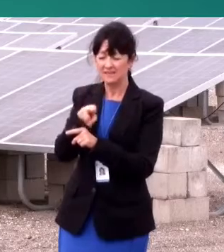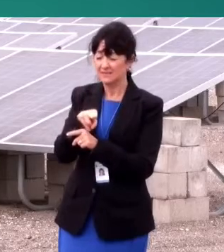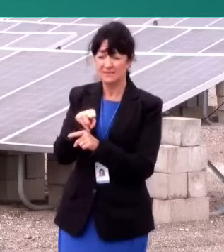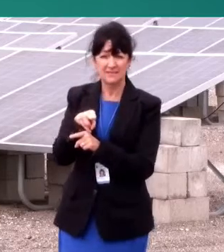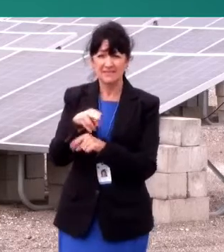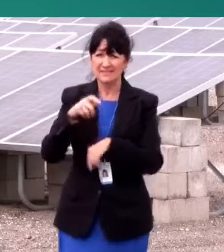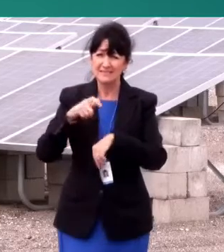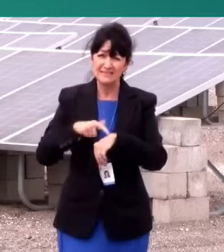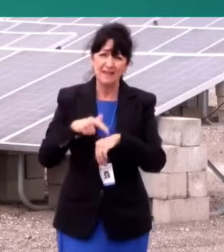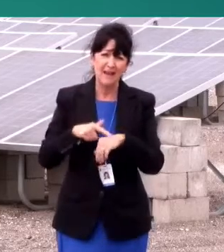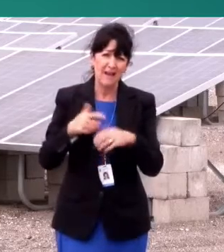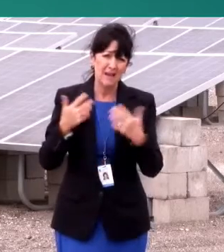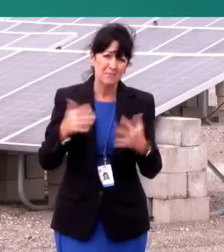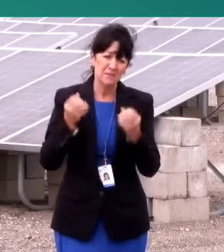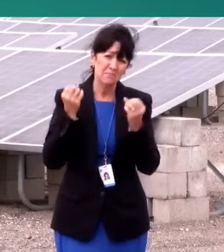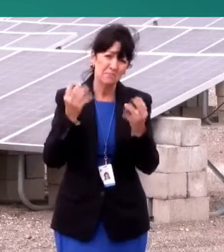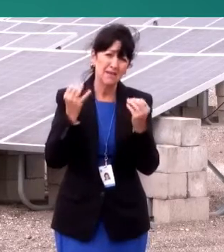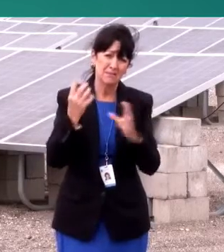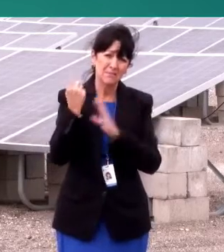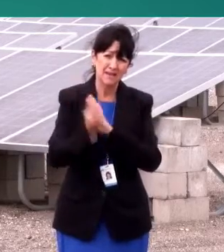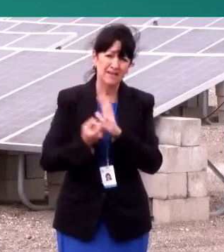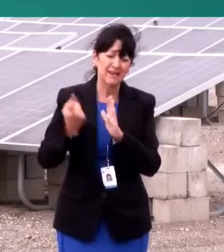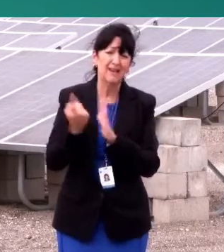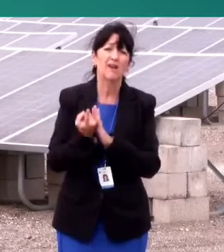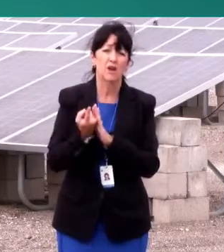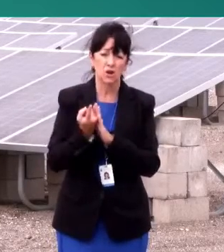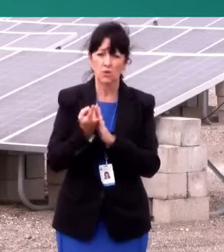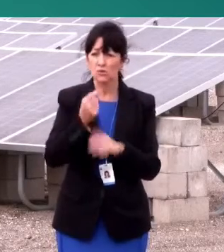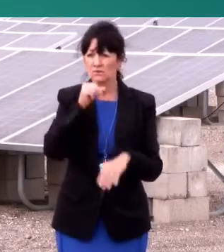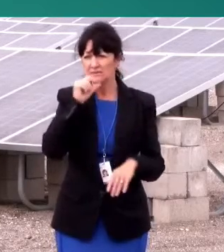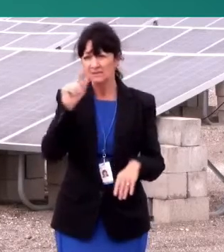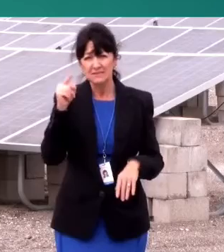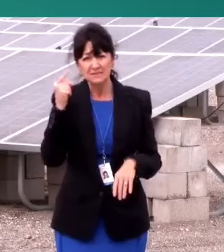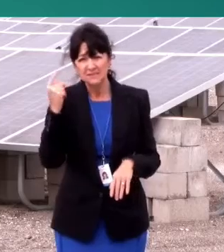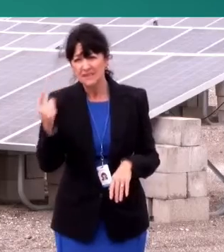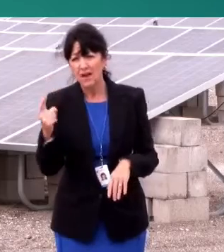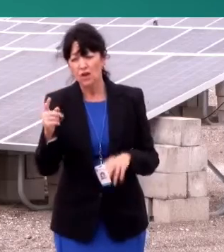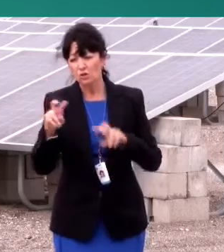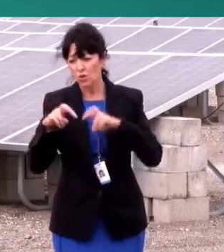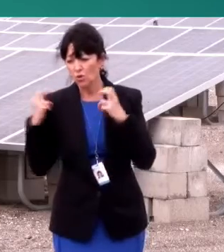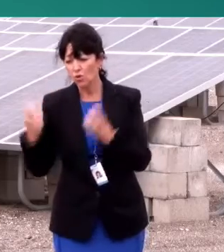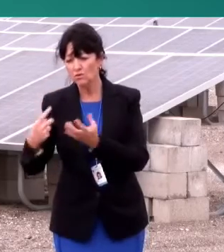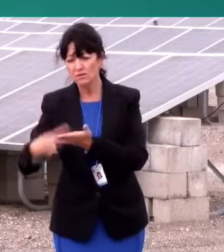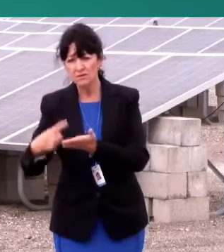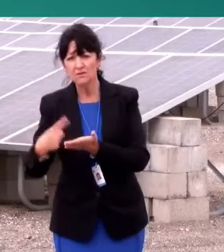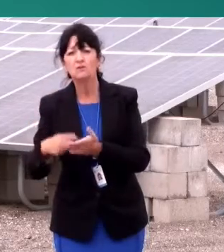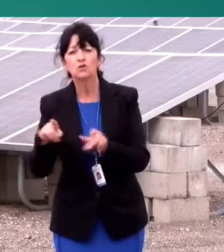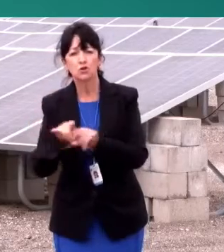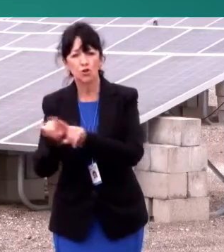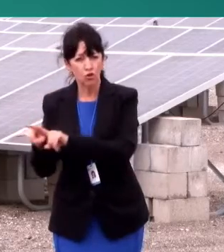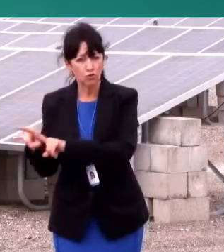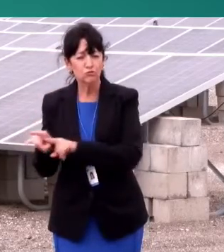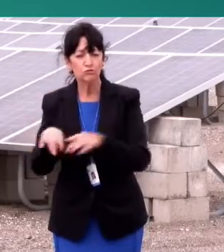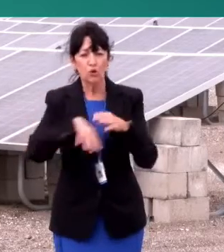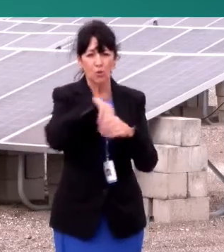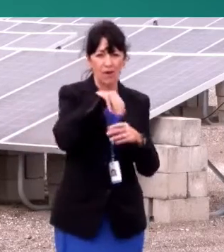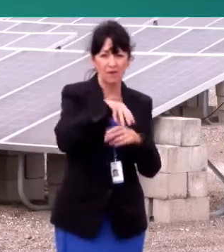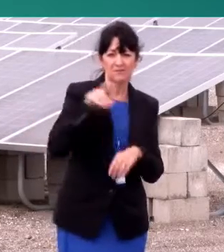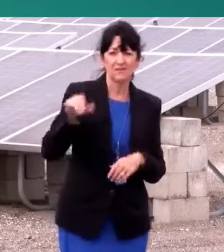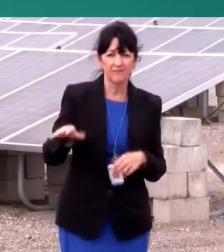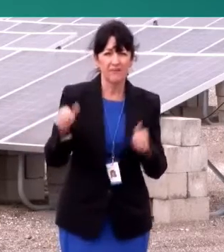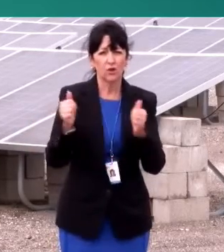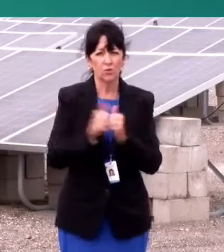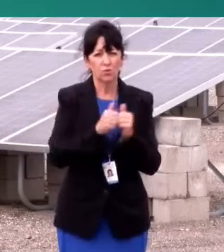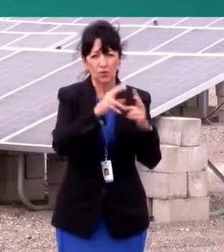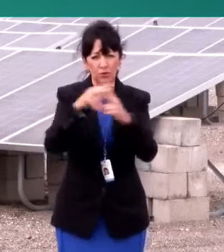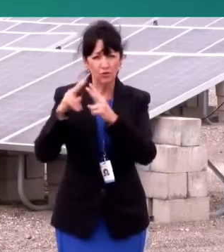time and many, many hours not only on the forums, but outside of the forums, coming together, and especially with our state partners, with DENREC